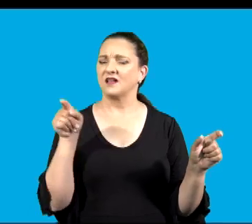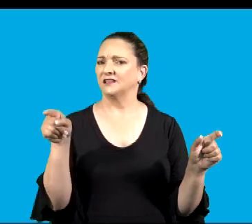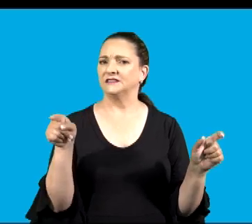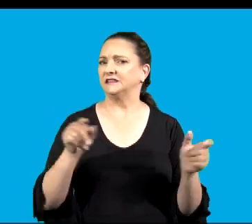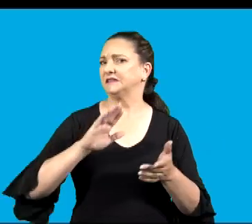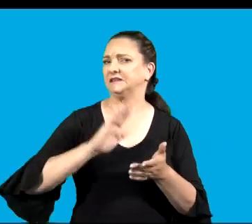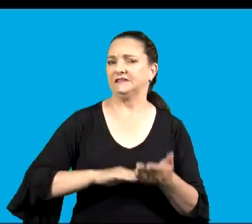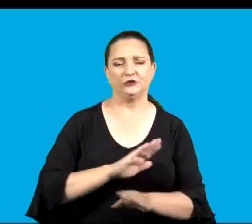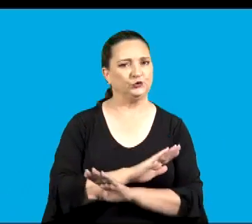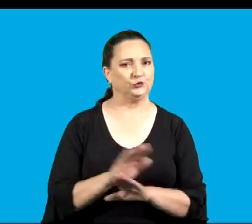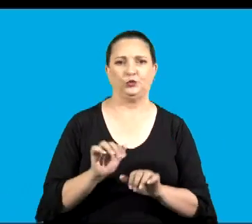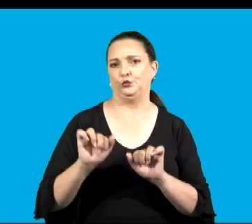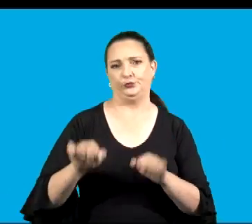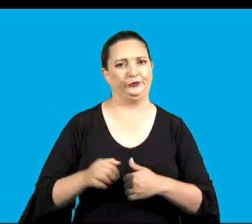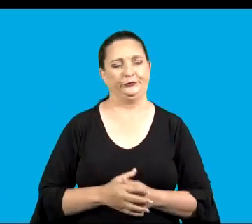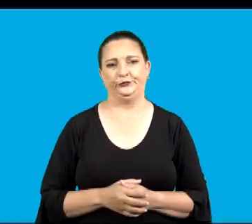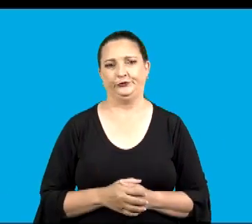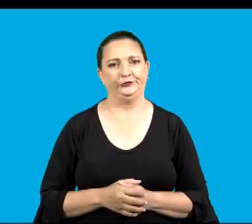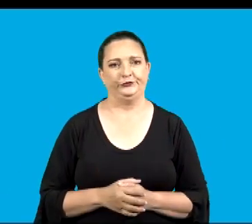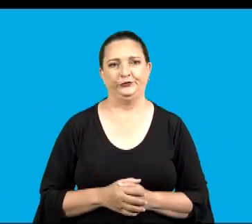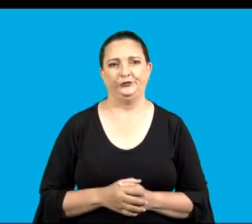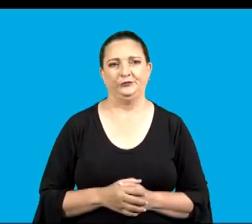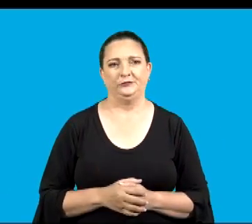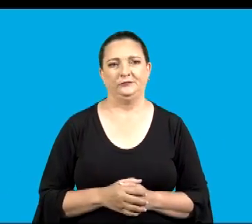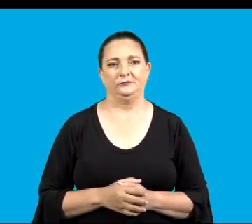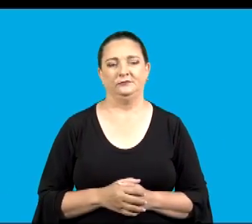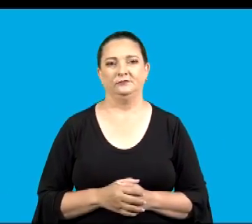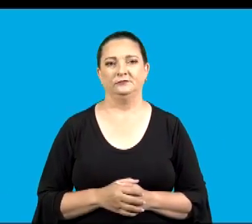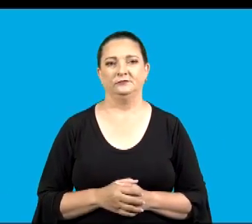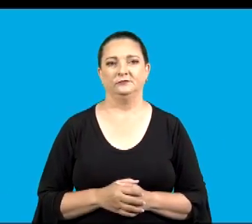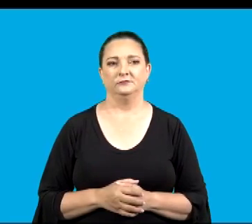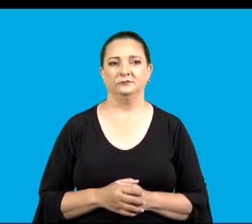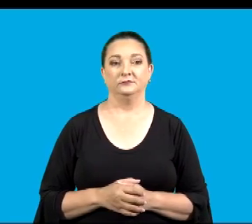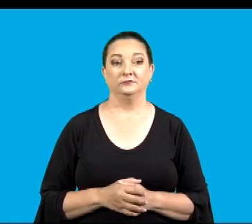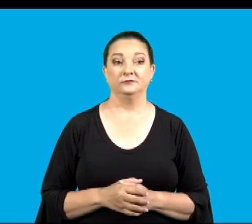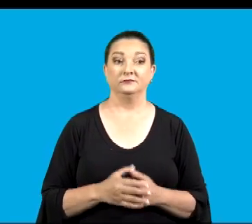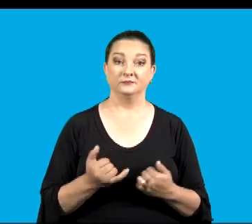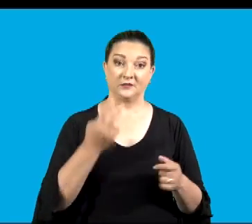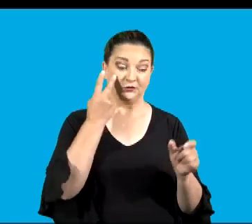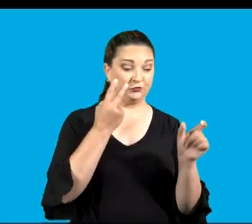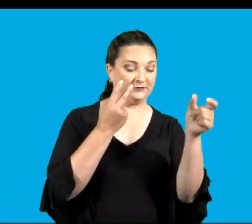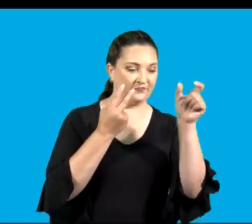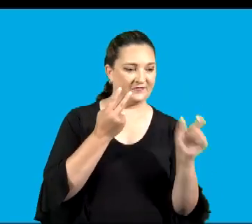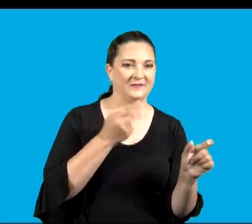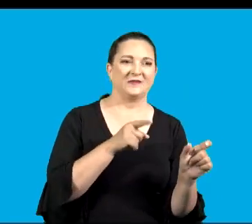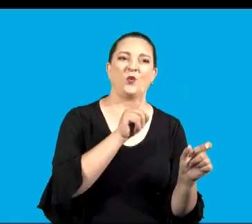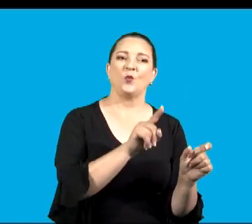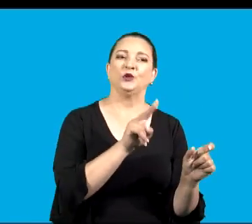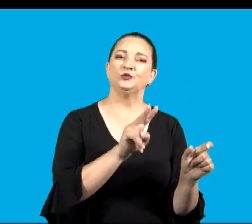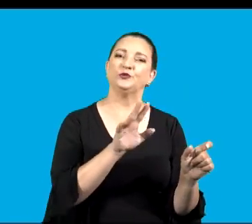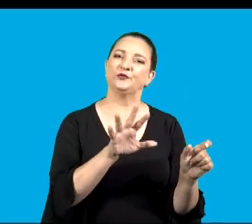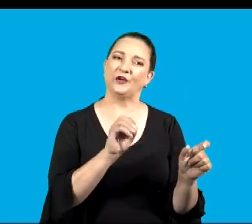not approved. They indicated that the discount was not approved. And here is the